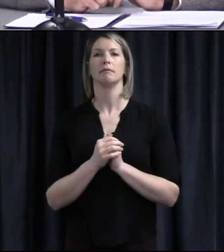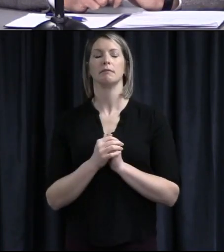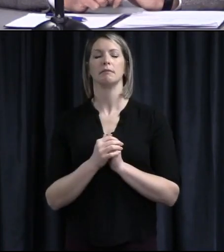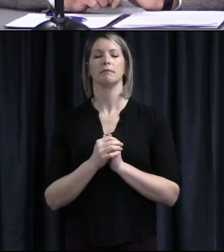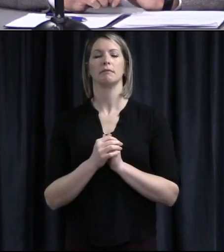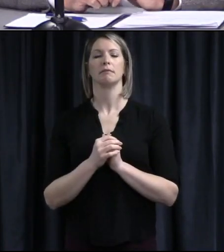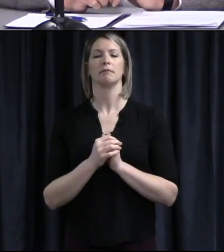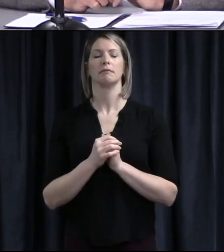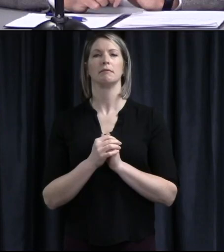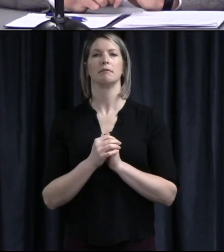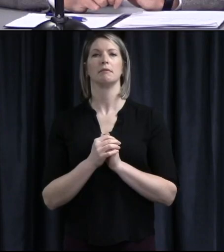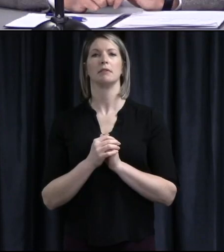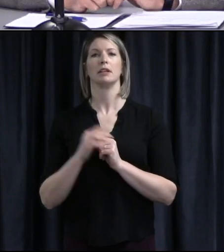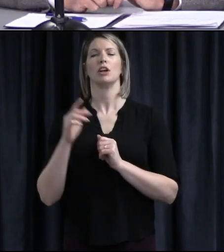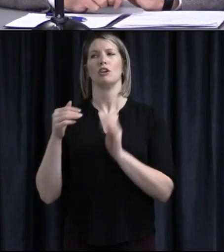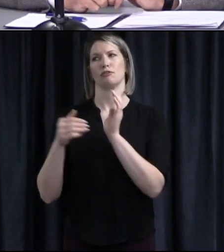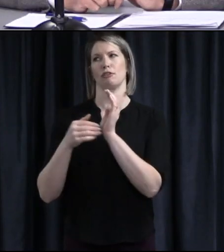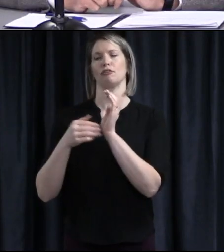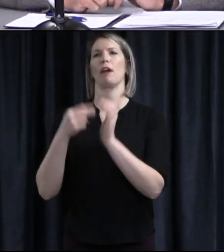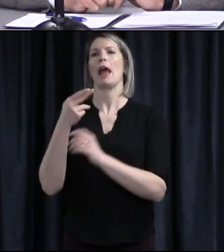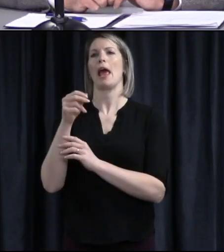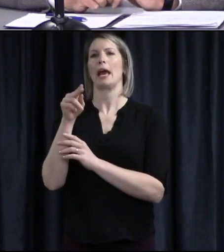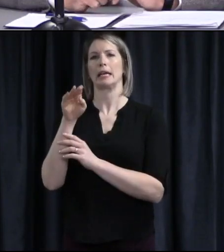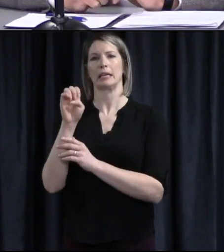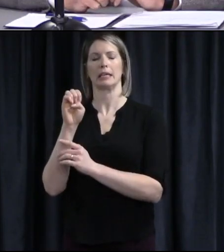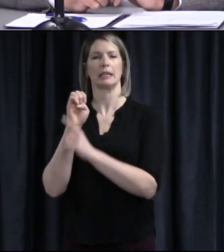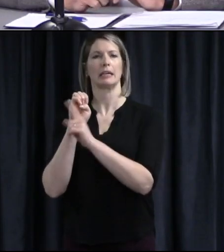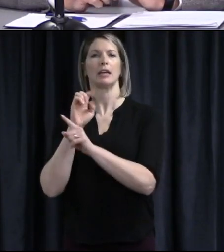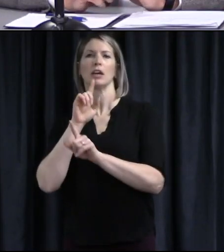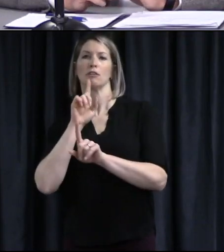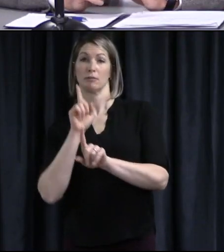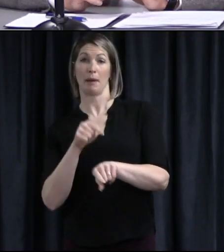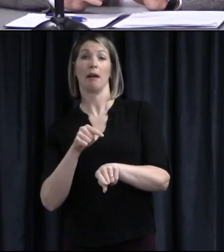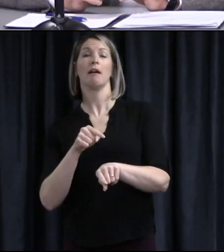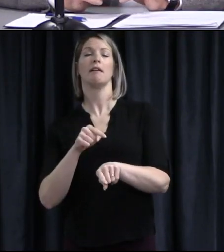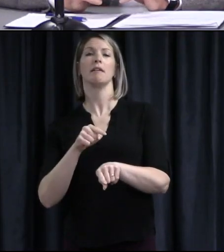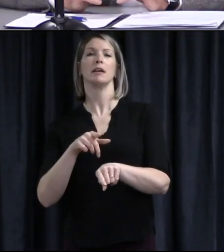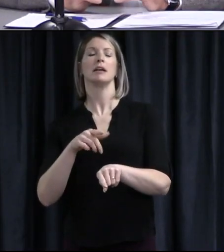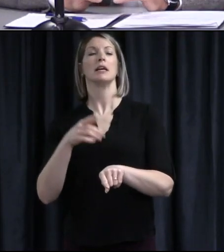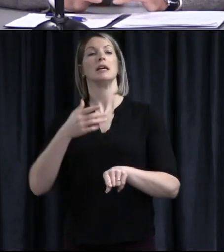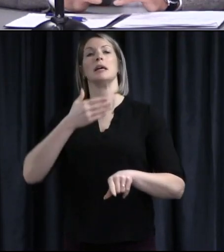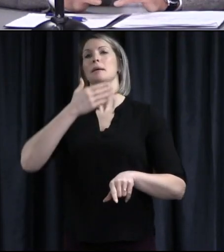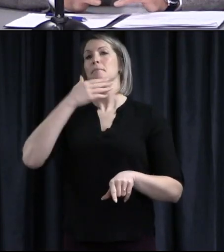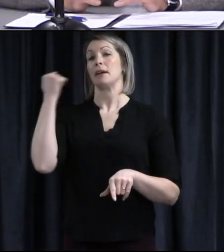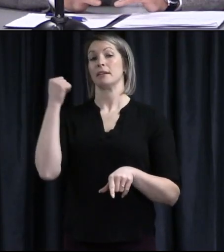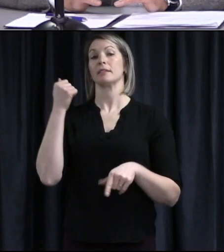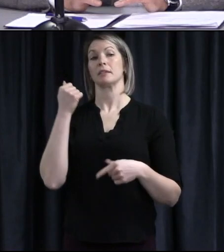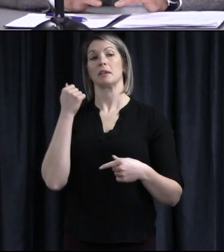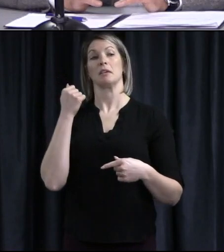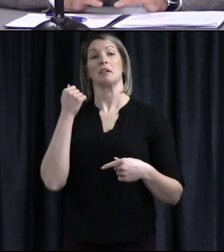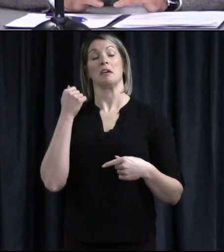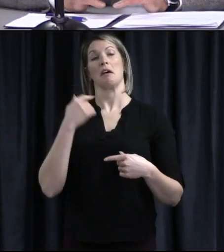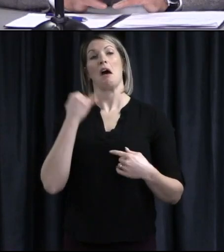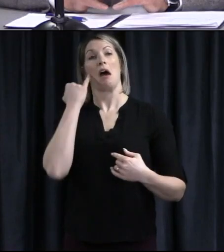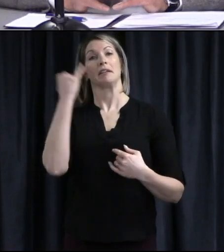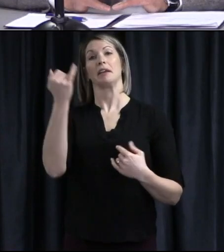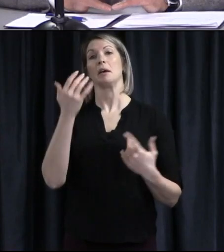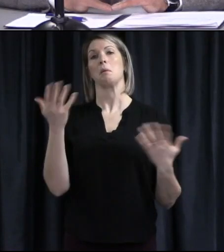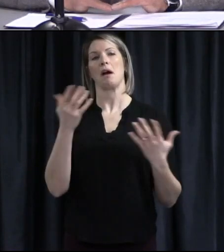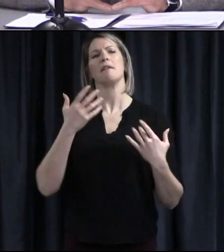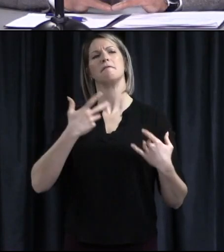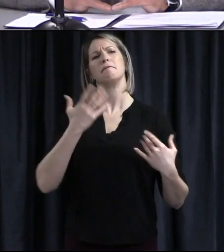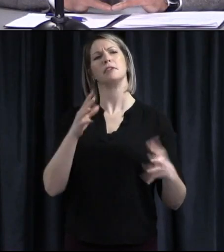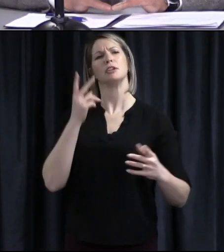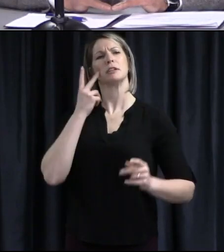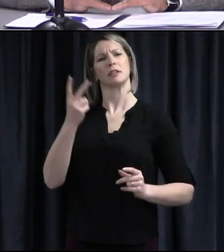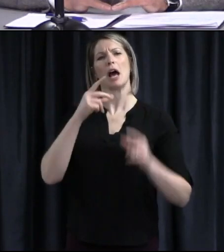appropriate protective personal equipment is determined by best practice and evidence. One of the discussions